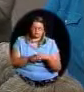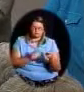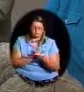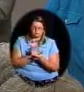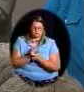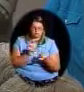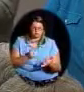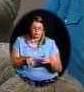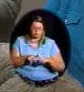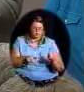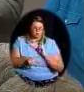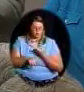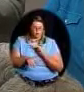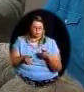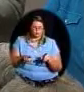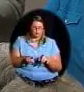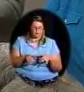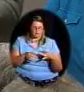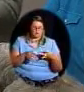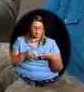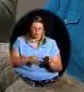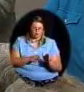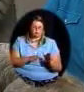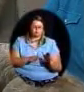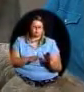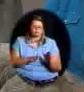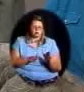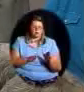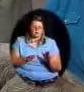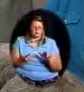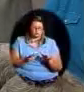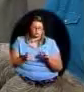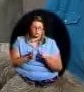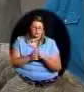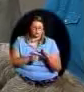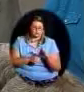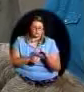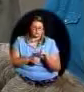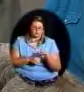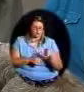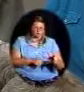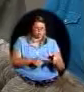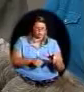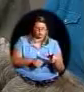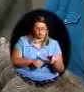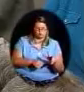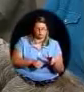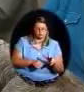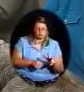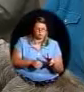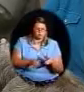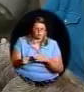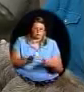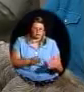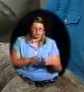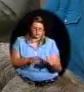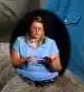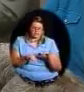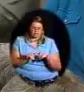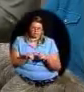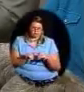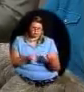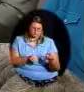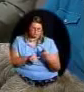we already do that with our CO3 initiative. And as far as measurements, back to the